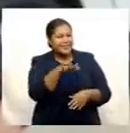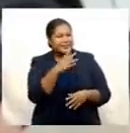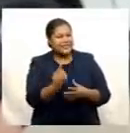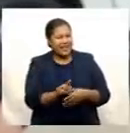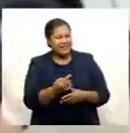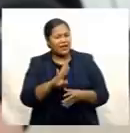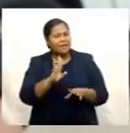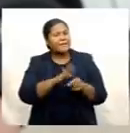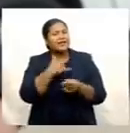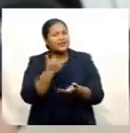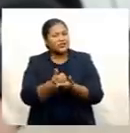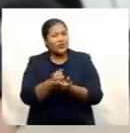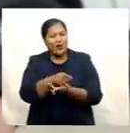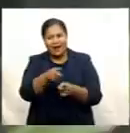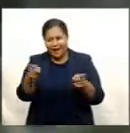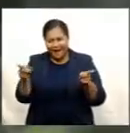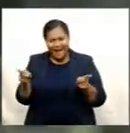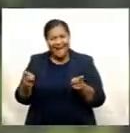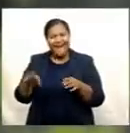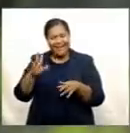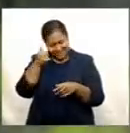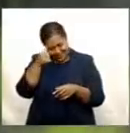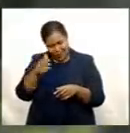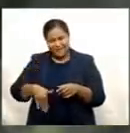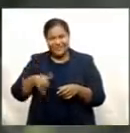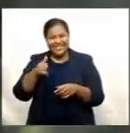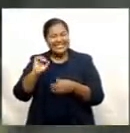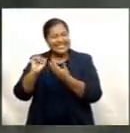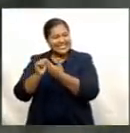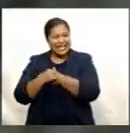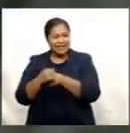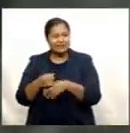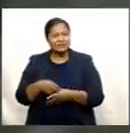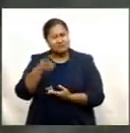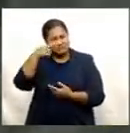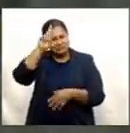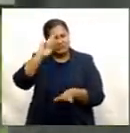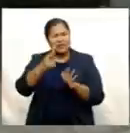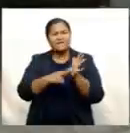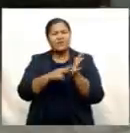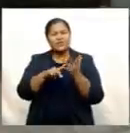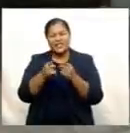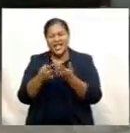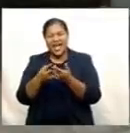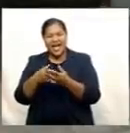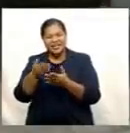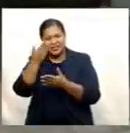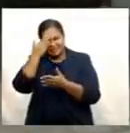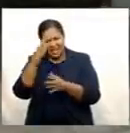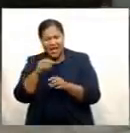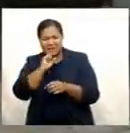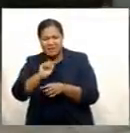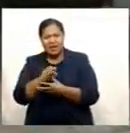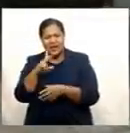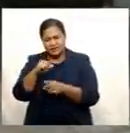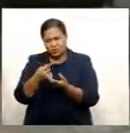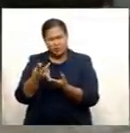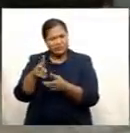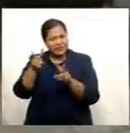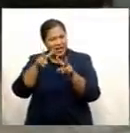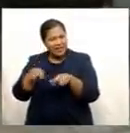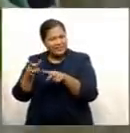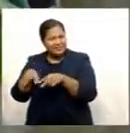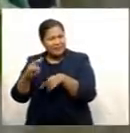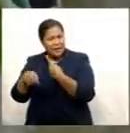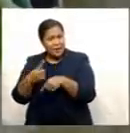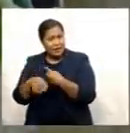to make sure that that they felt safe. The Turanganatui Wusu and a few other village headmen conducted a site inspection of the Blue